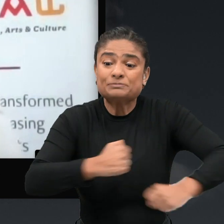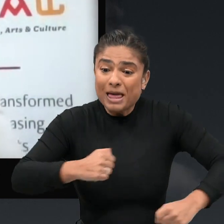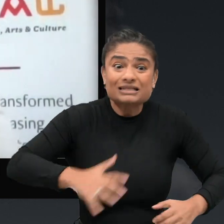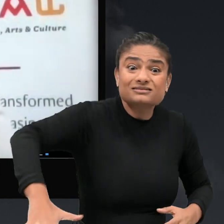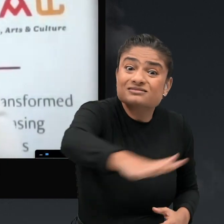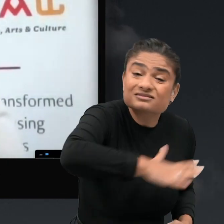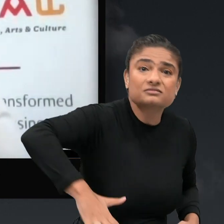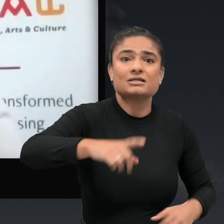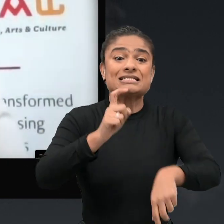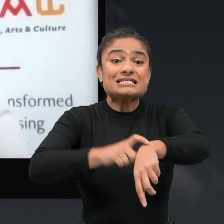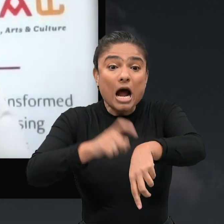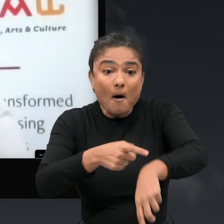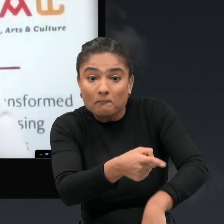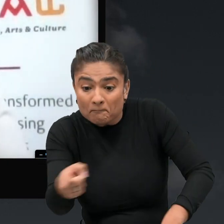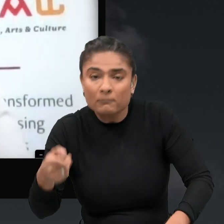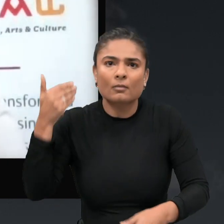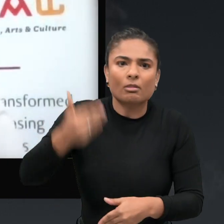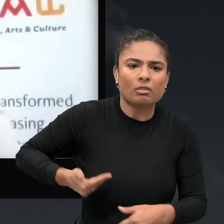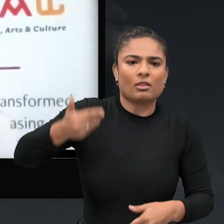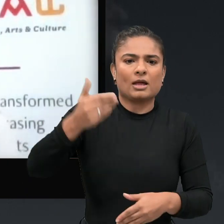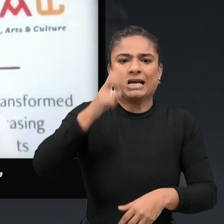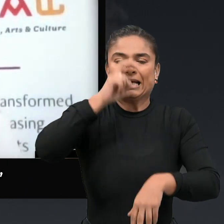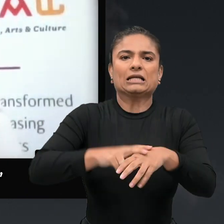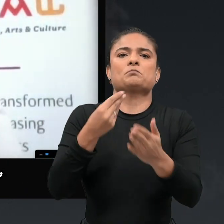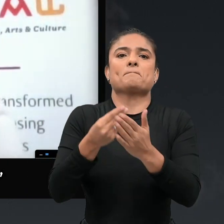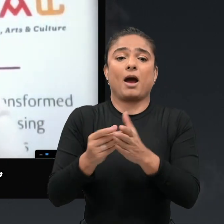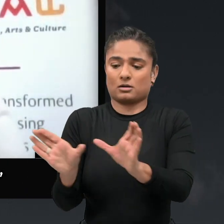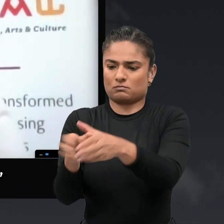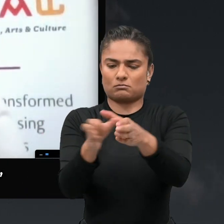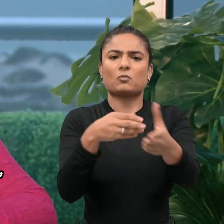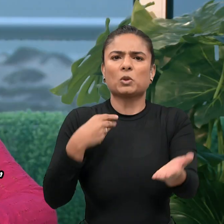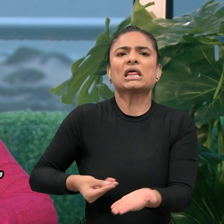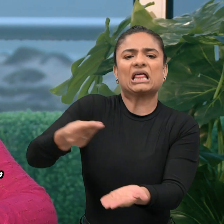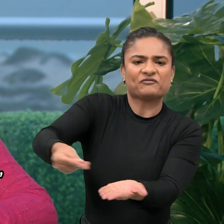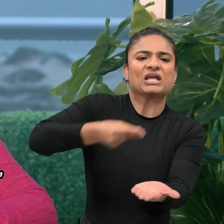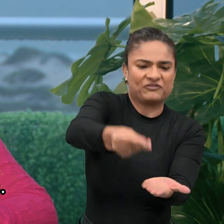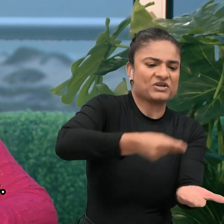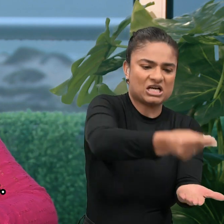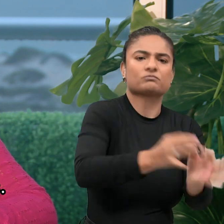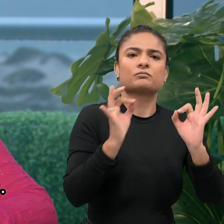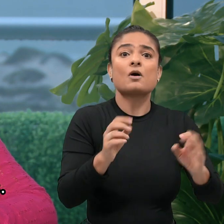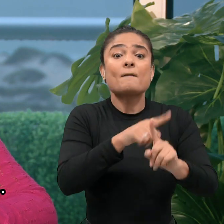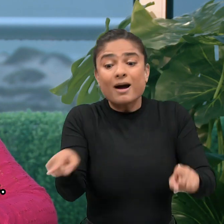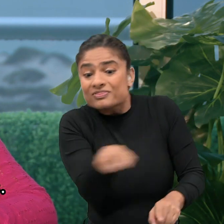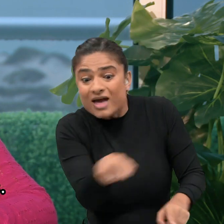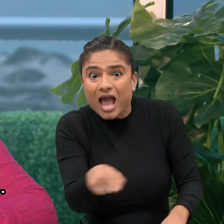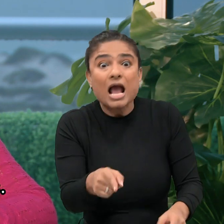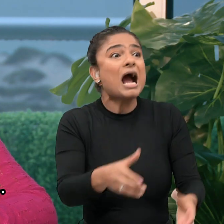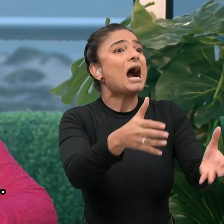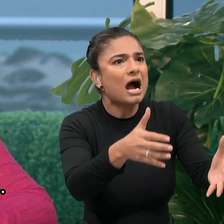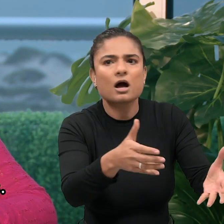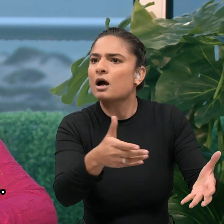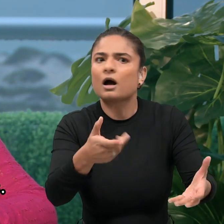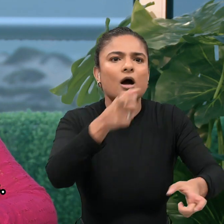to access the space. So oftentimes that organizations that we give money to, they struggle